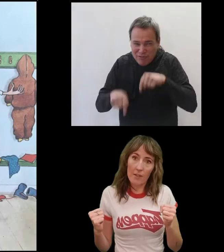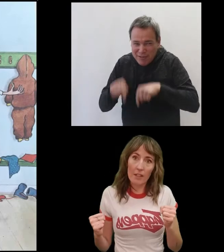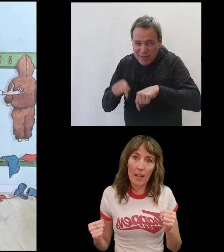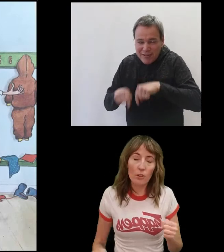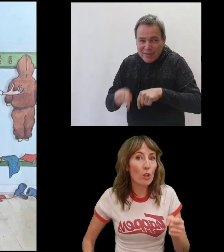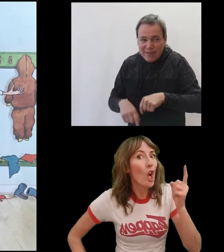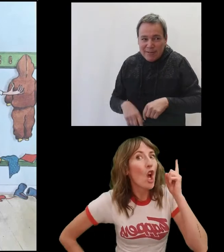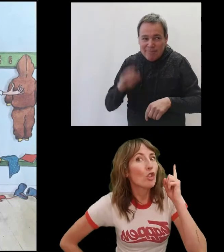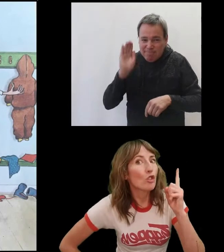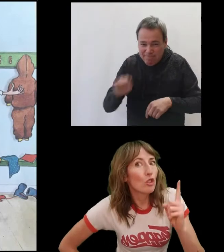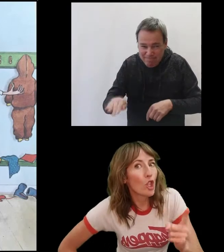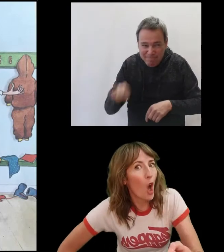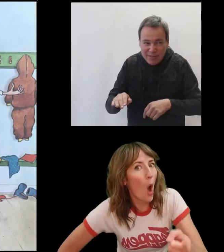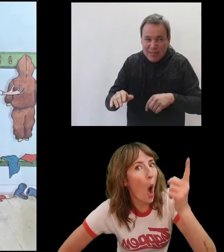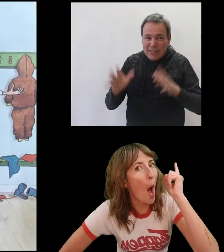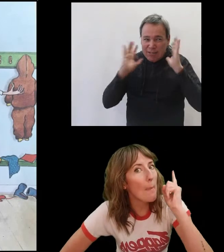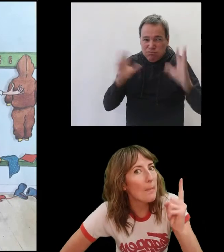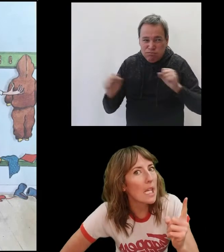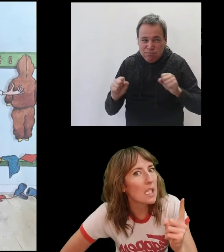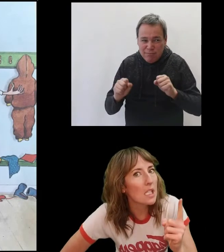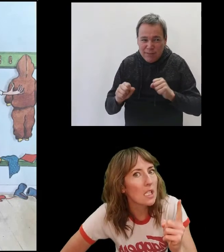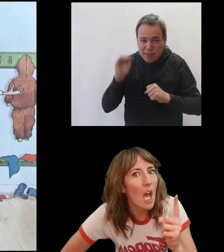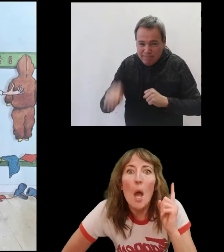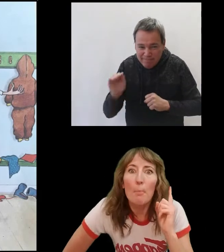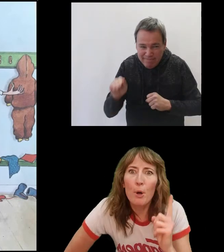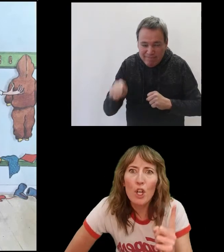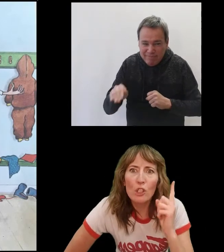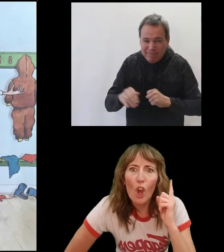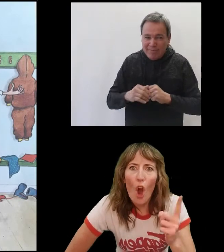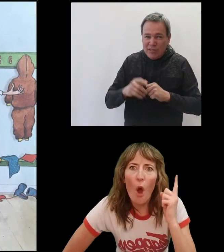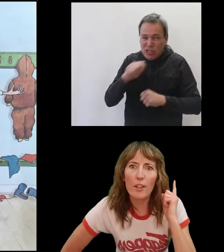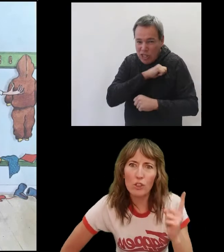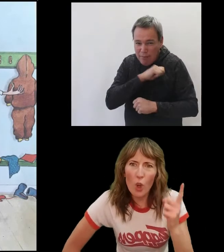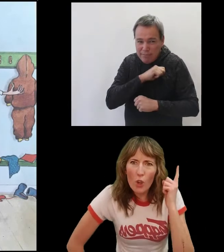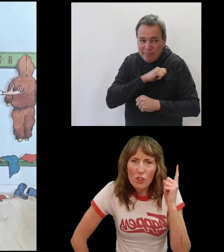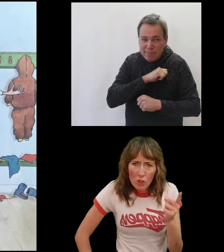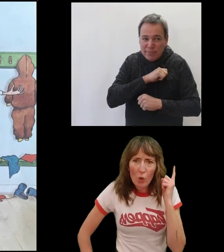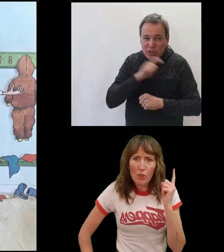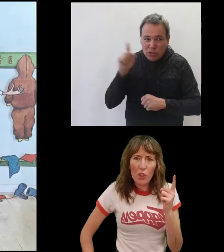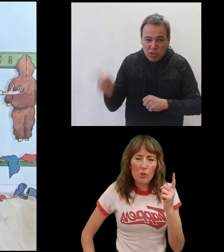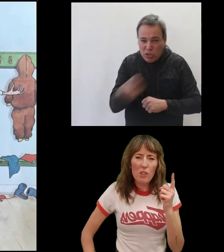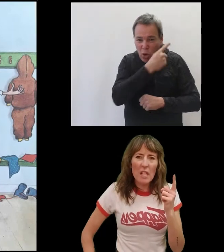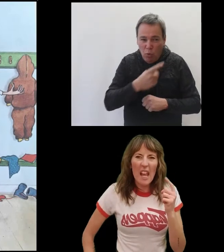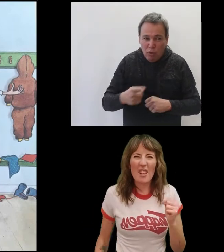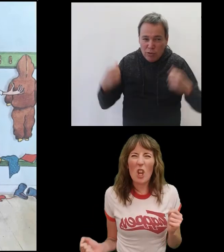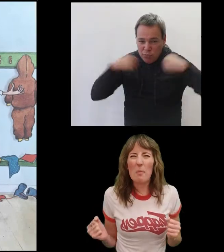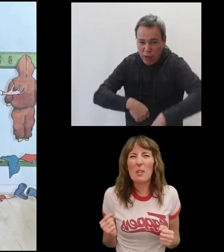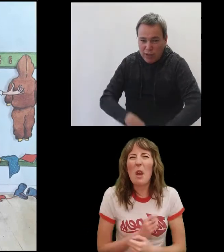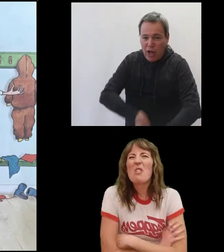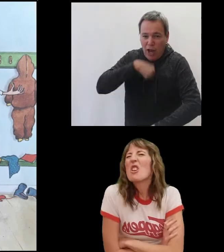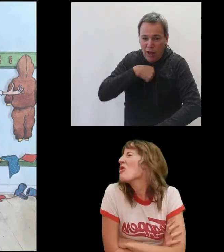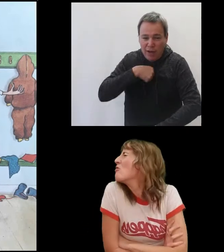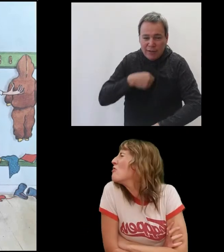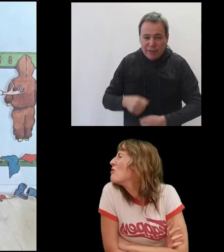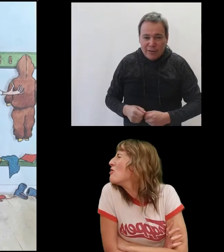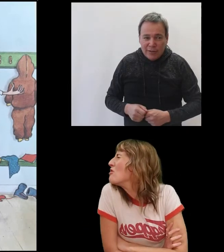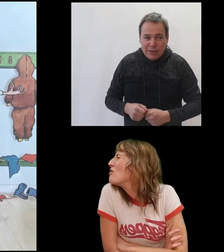and said even louder, "Thomas, put on your snowsuit." And Thomas